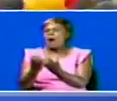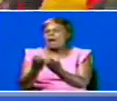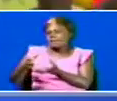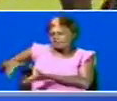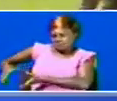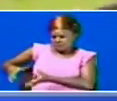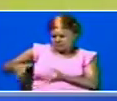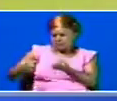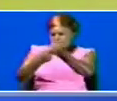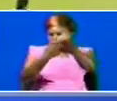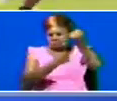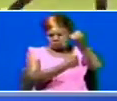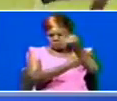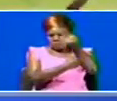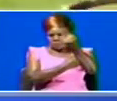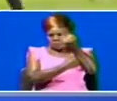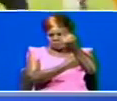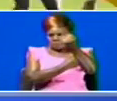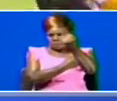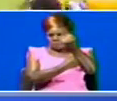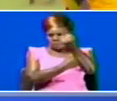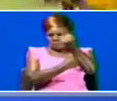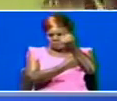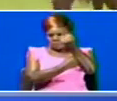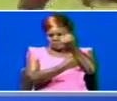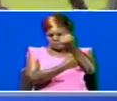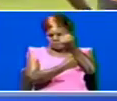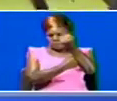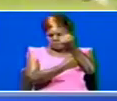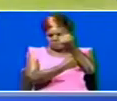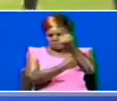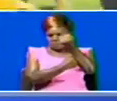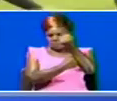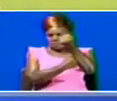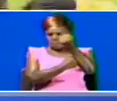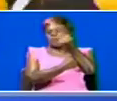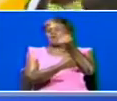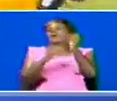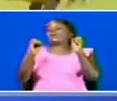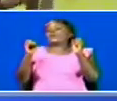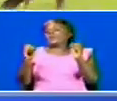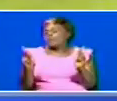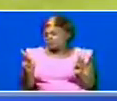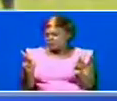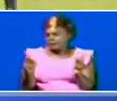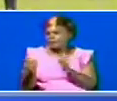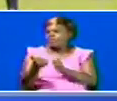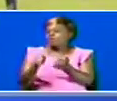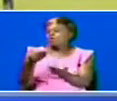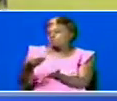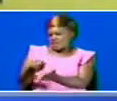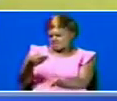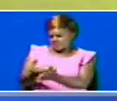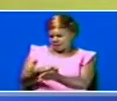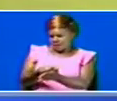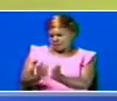that being a core team, they're actually sponsored by World Rugby. All right, Richard, but SportPesa, as you say,